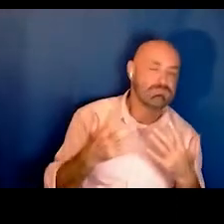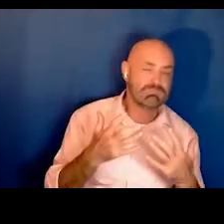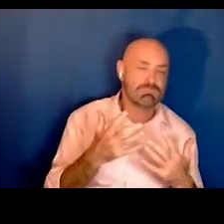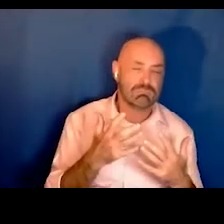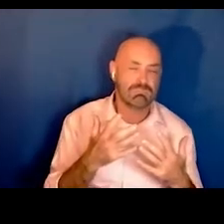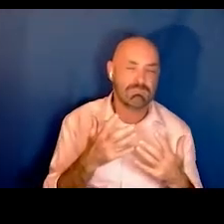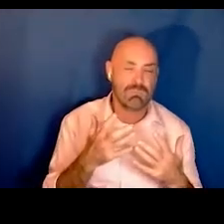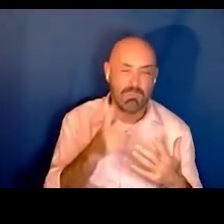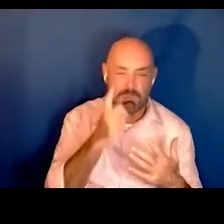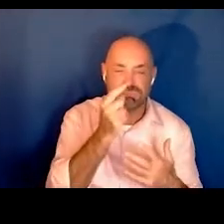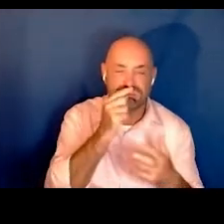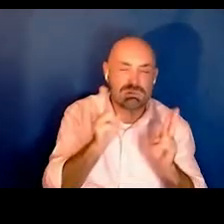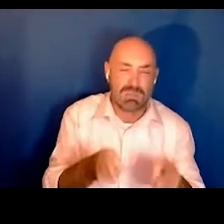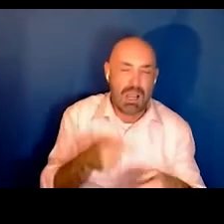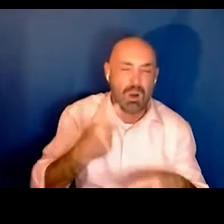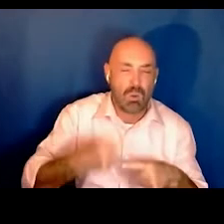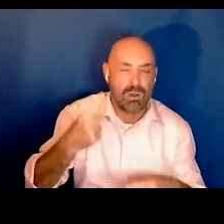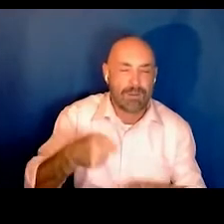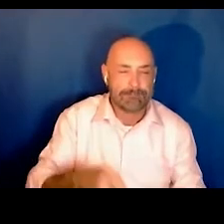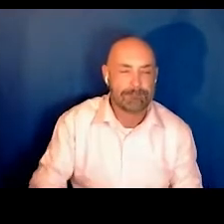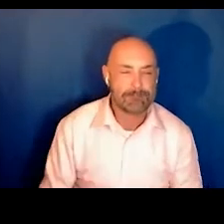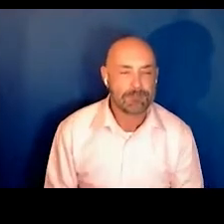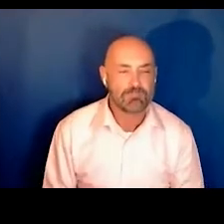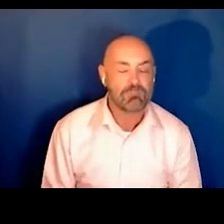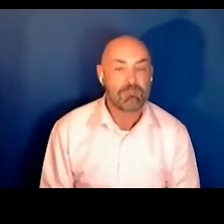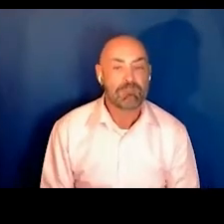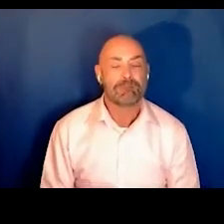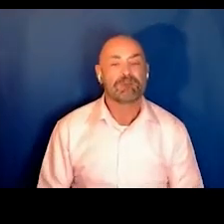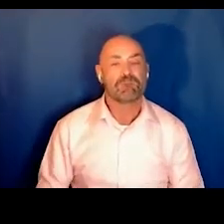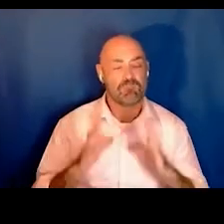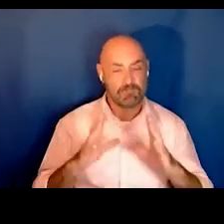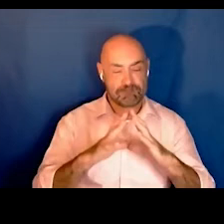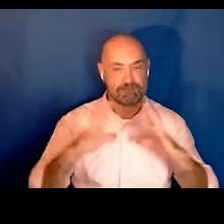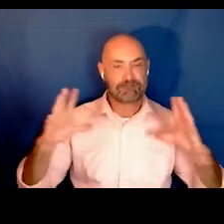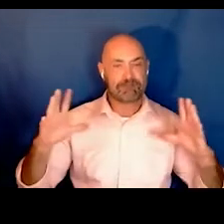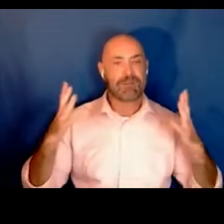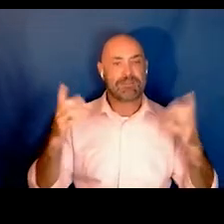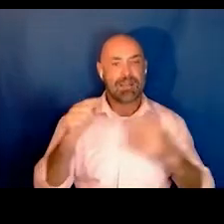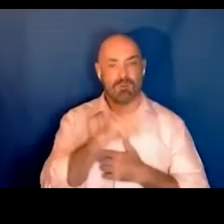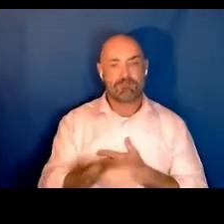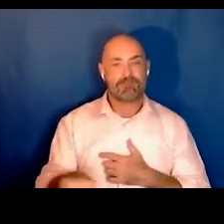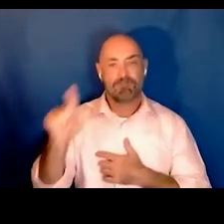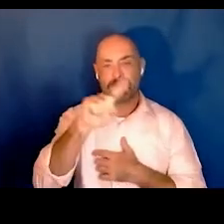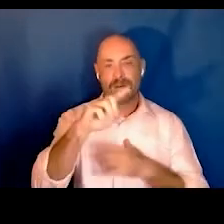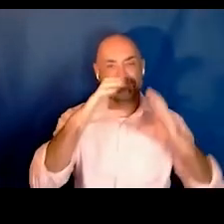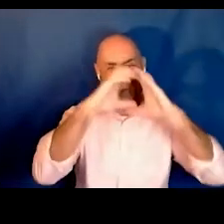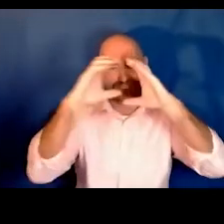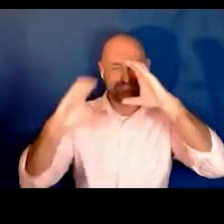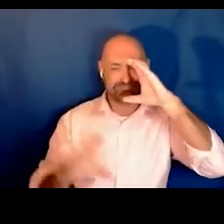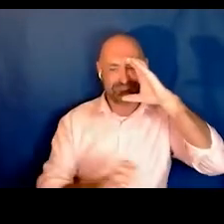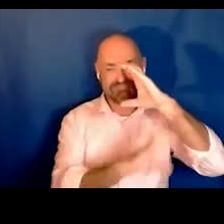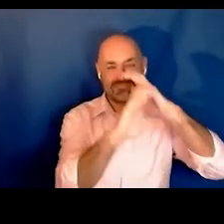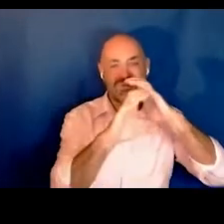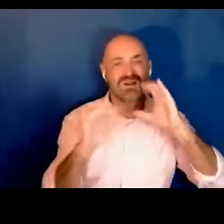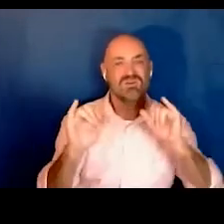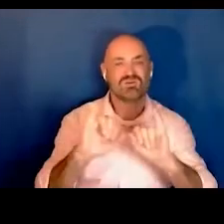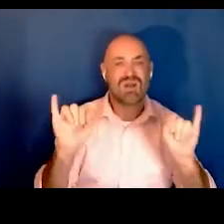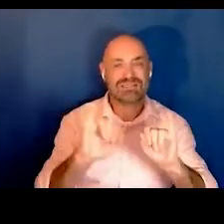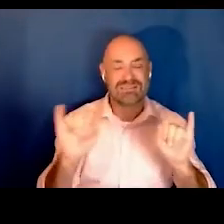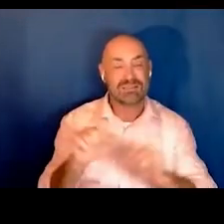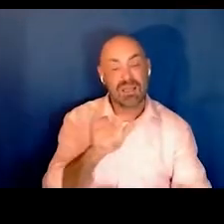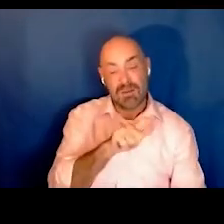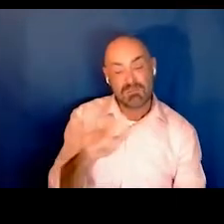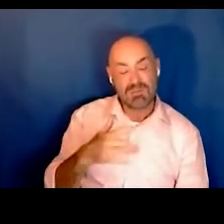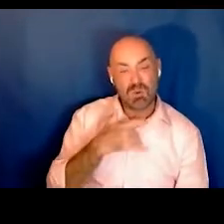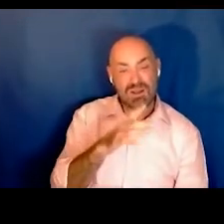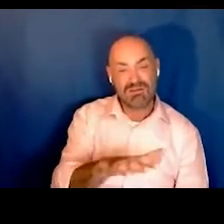Next slide. So if we zoom out, we're at a place where there are all these interlinked crises. People who live in places with poor